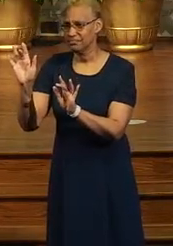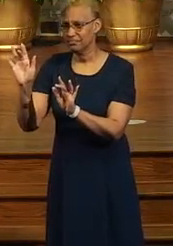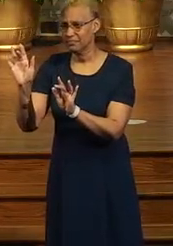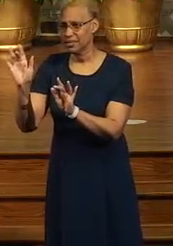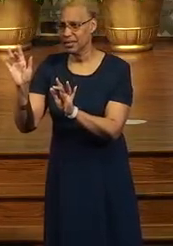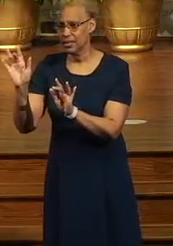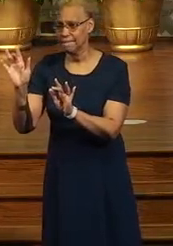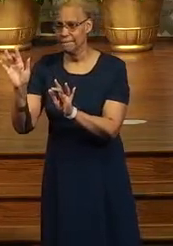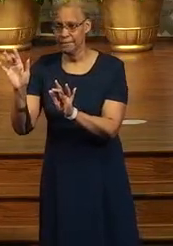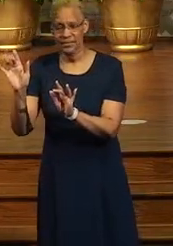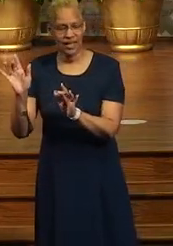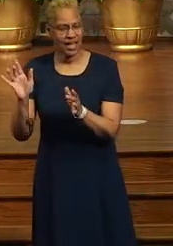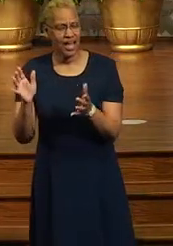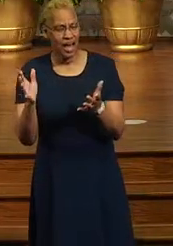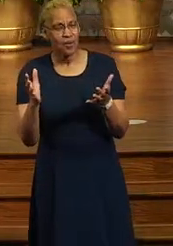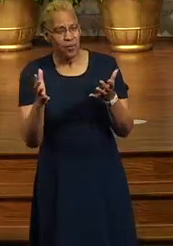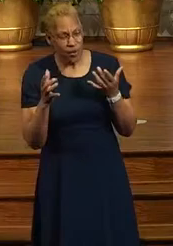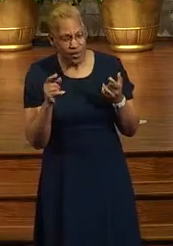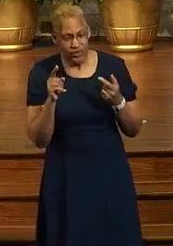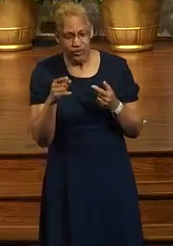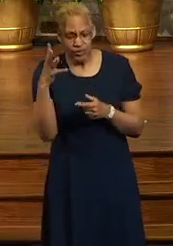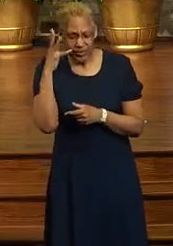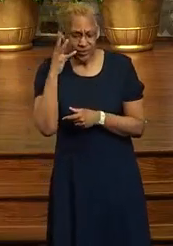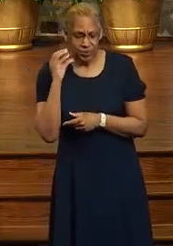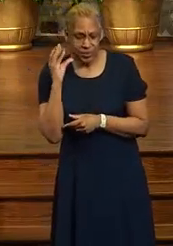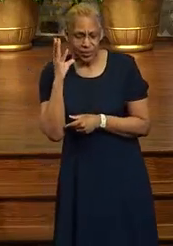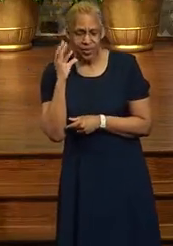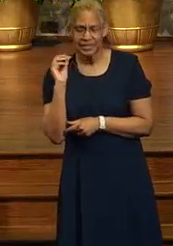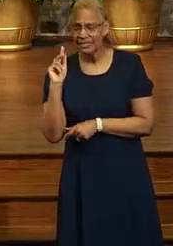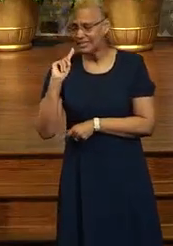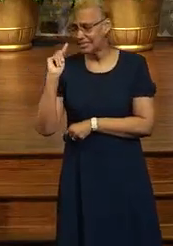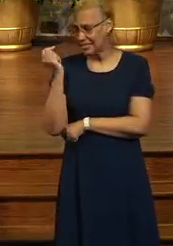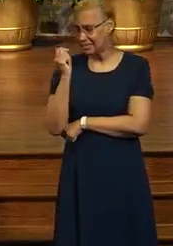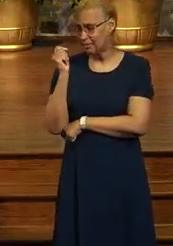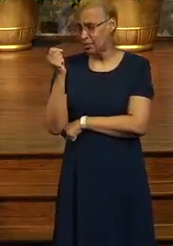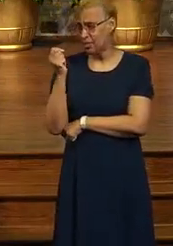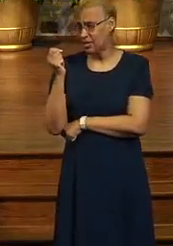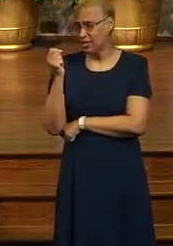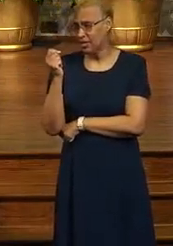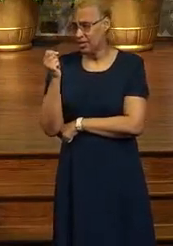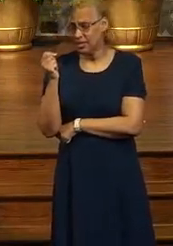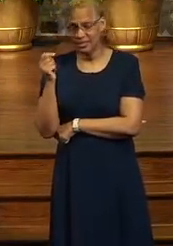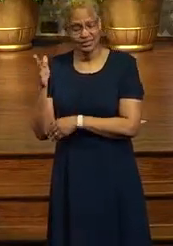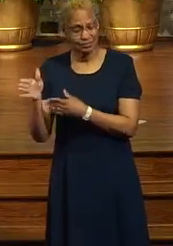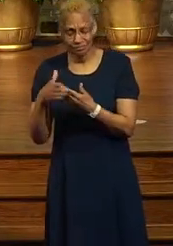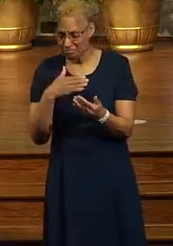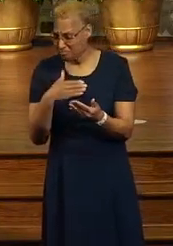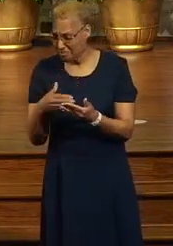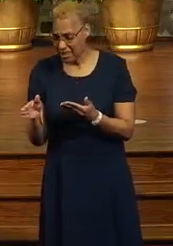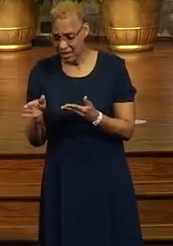And I want you to have that testimony that today, though broken you may be,